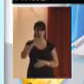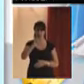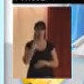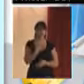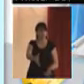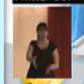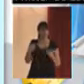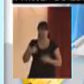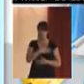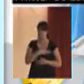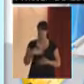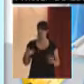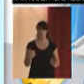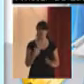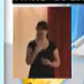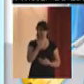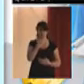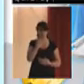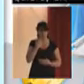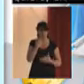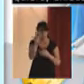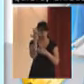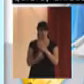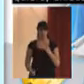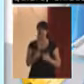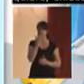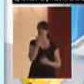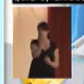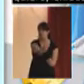it. She's great.